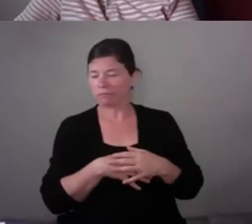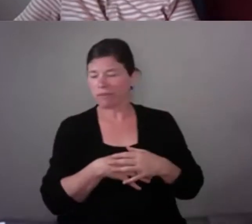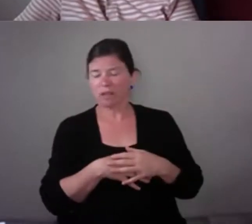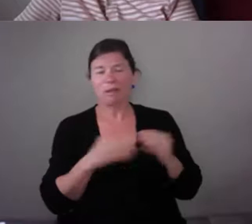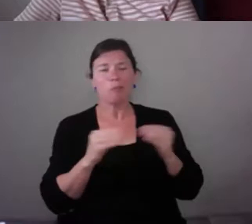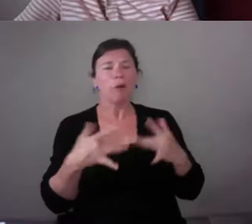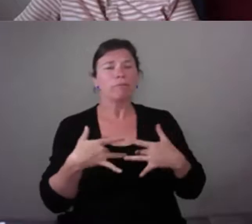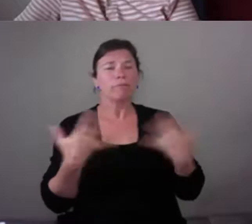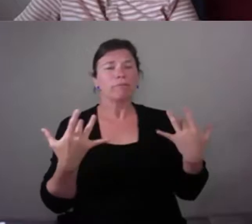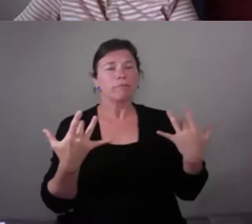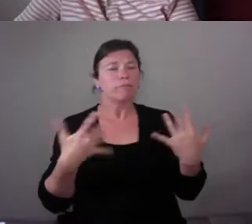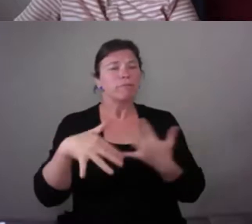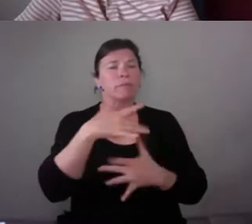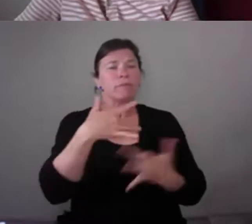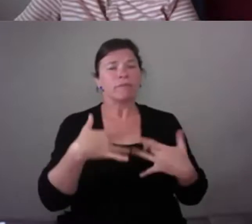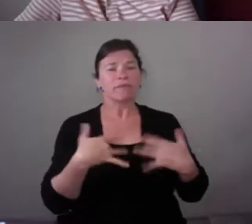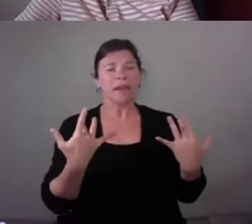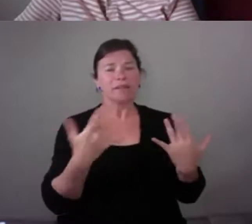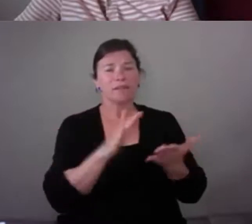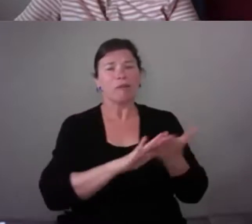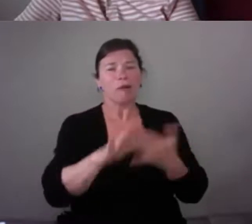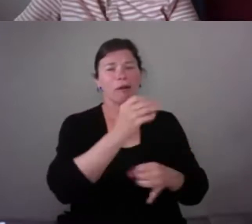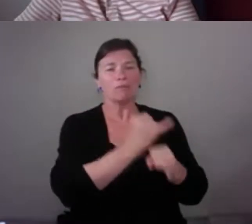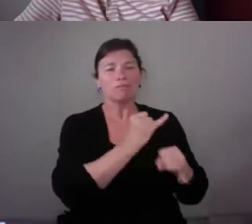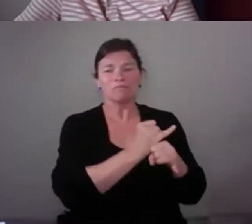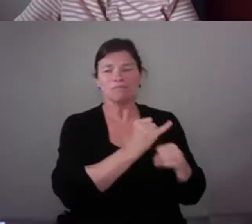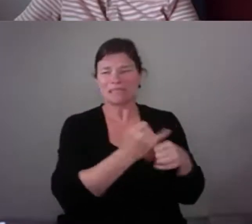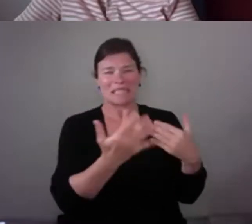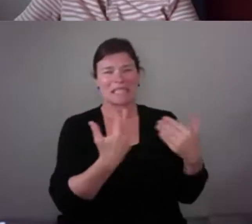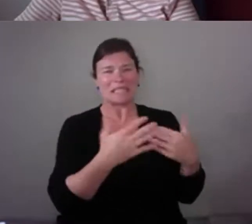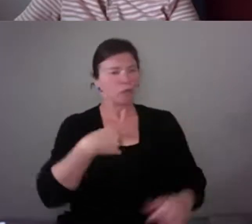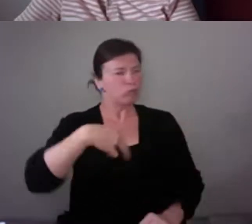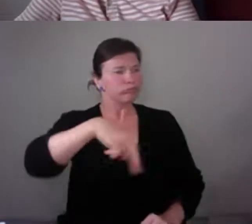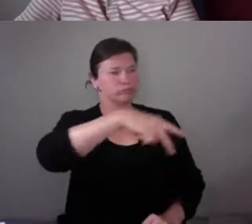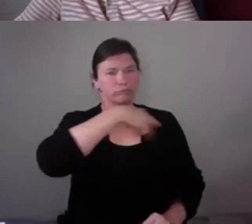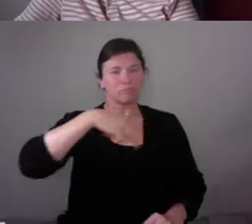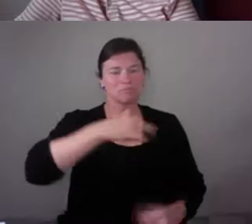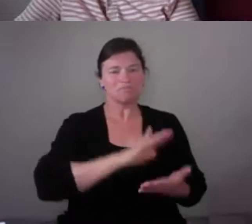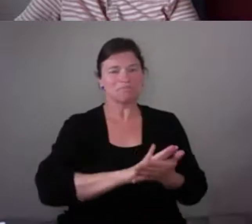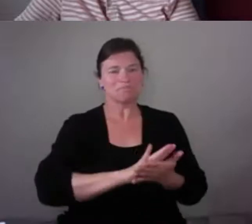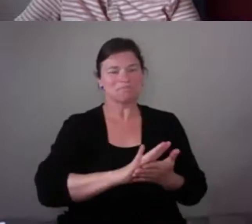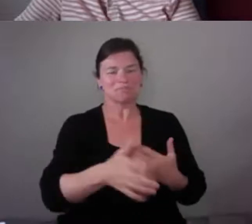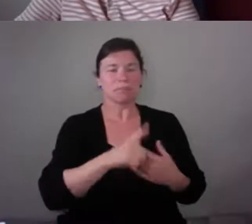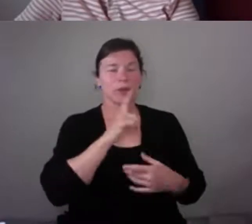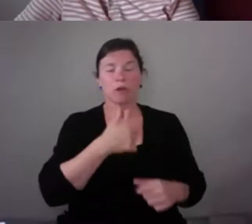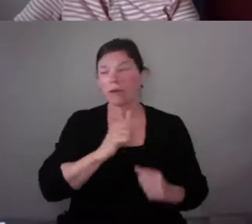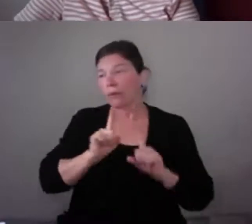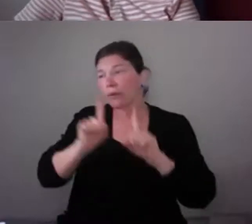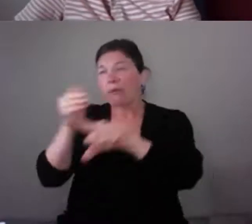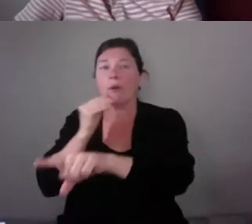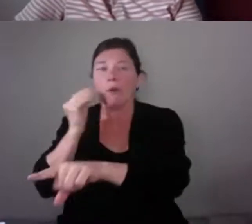um, on more things on campus because I wasn't having to go home to my parents'